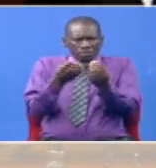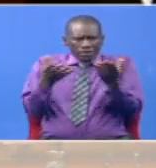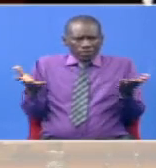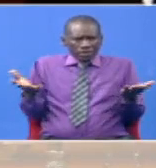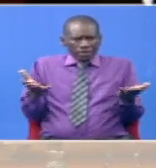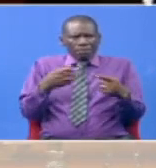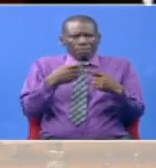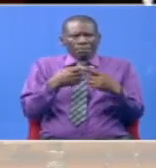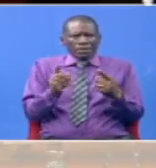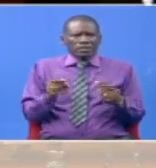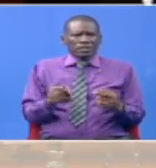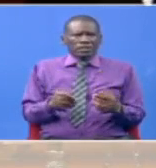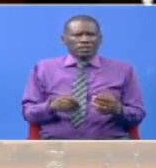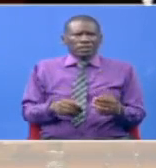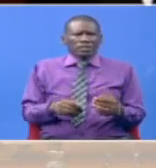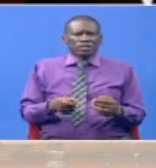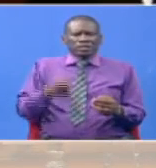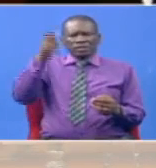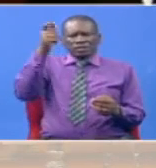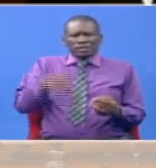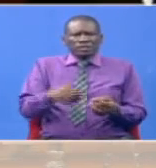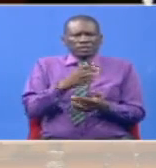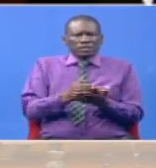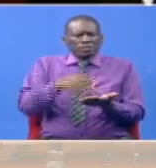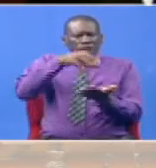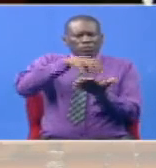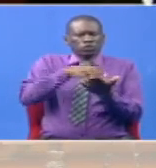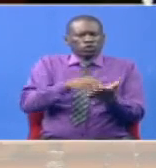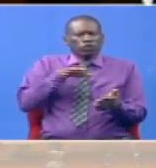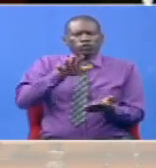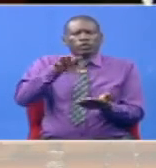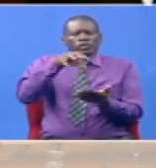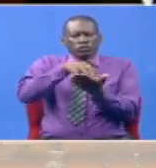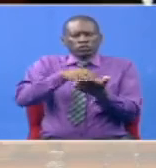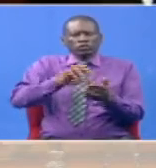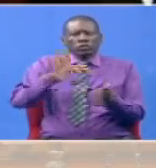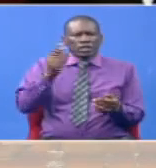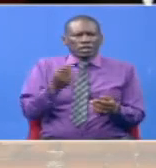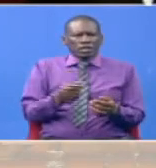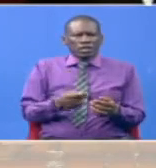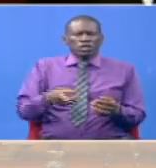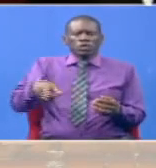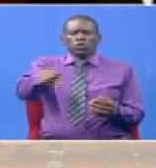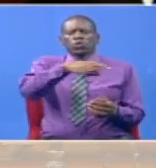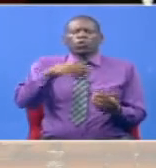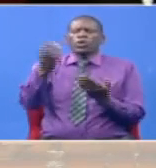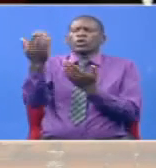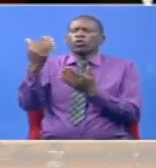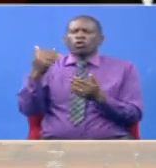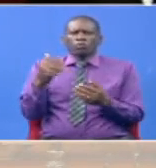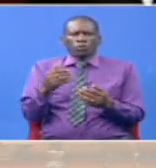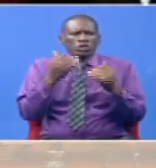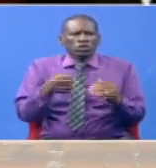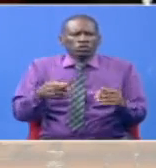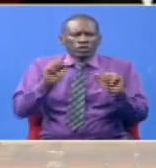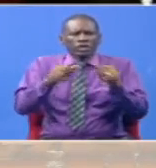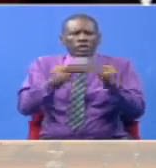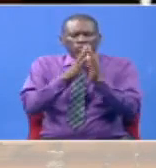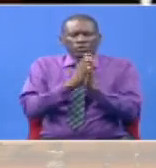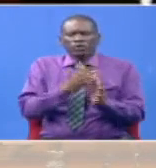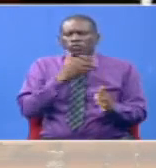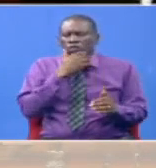but just some juxtapositions of your situation, Kenya. Would hope to exude the pray for a miracle,